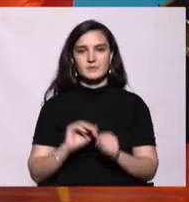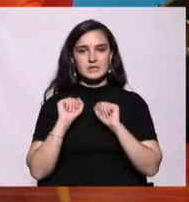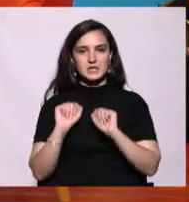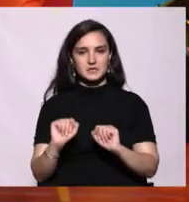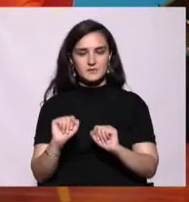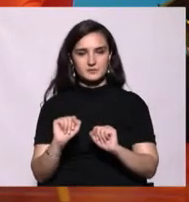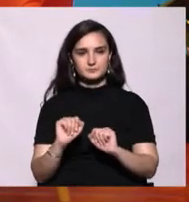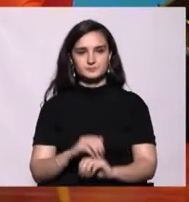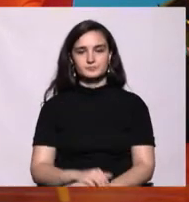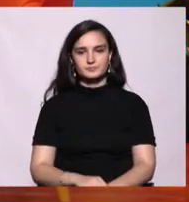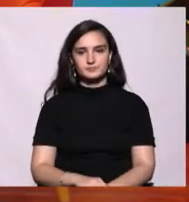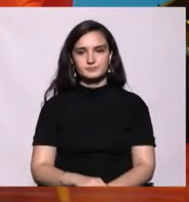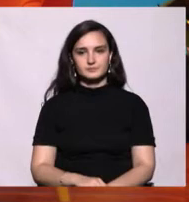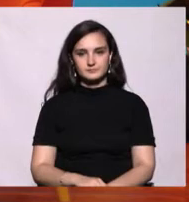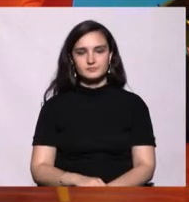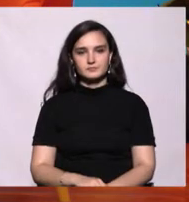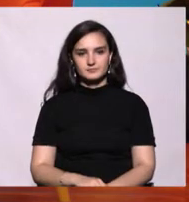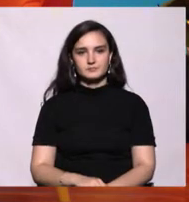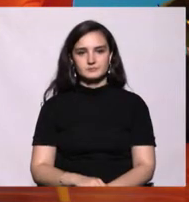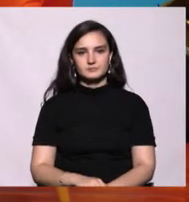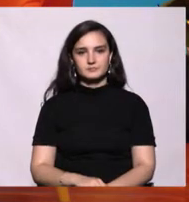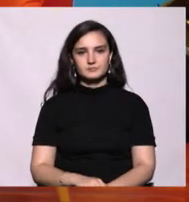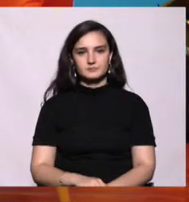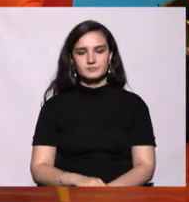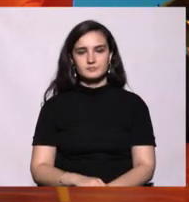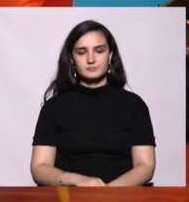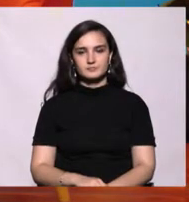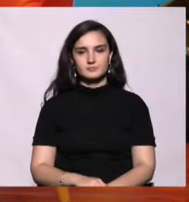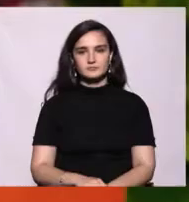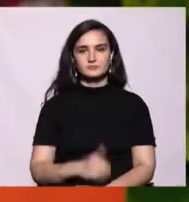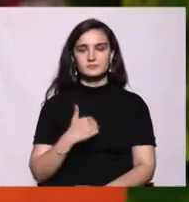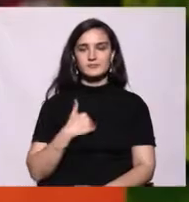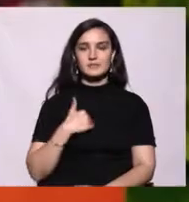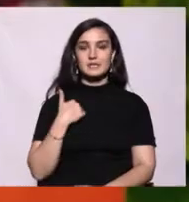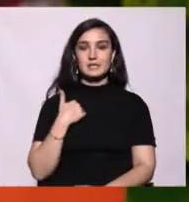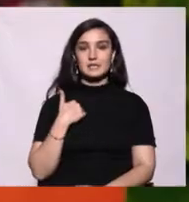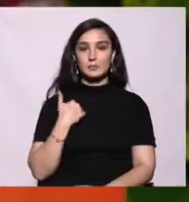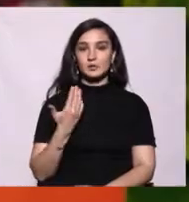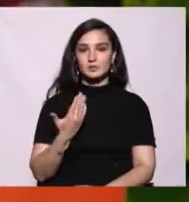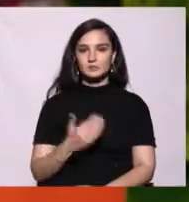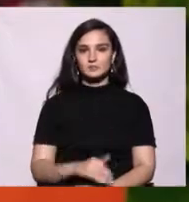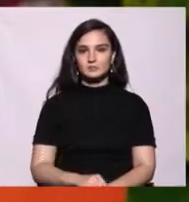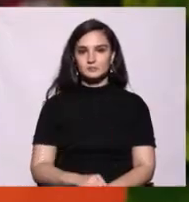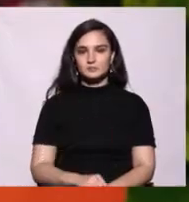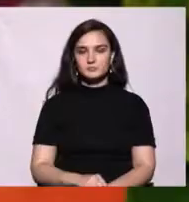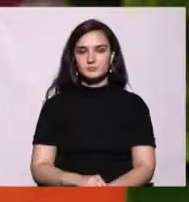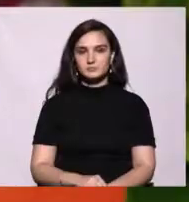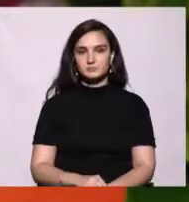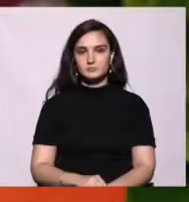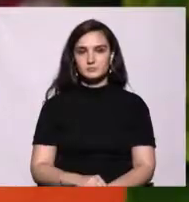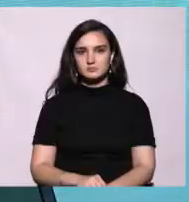Protection. Protection. Datswa. Worthy. Ghirsi, ghirebuli,